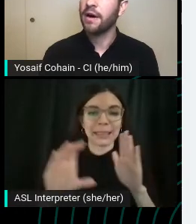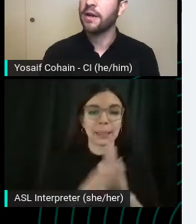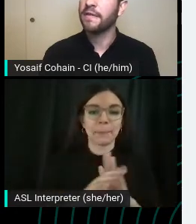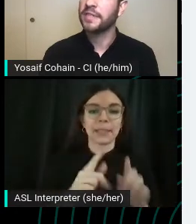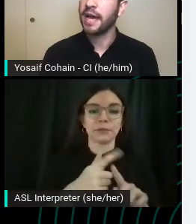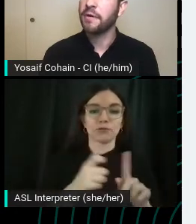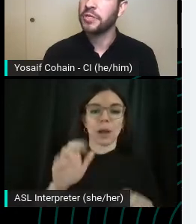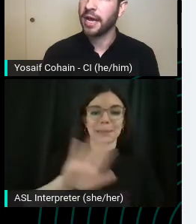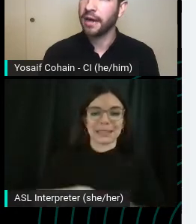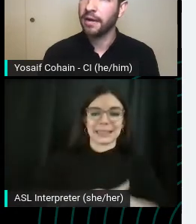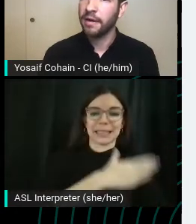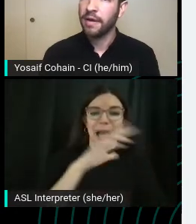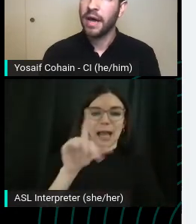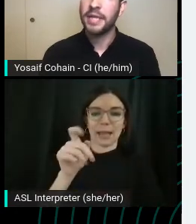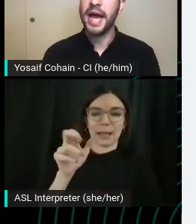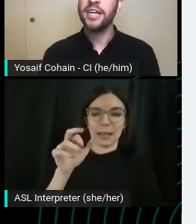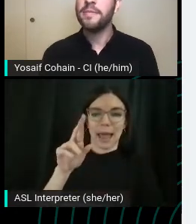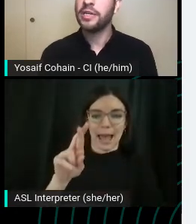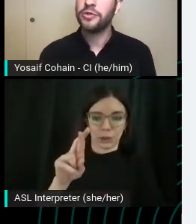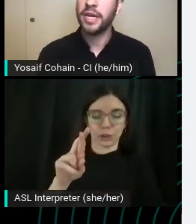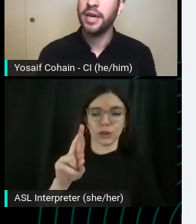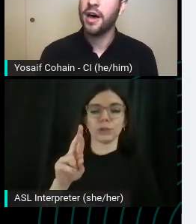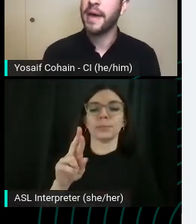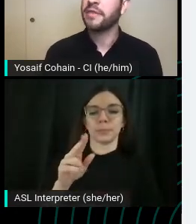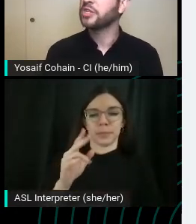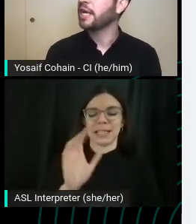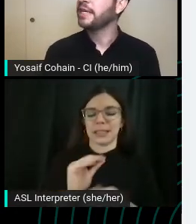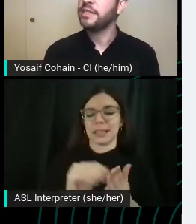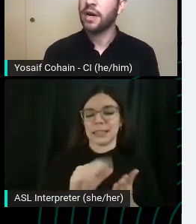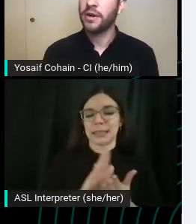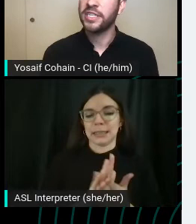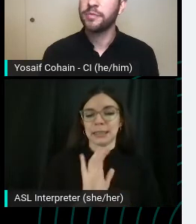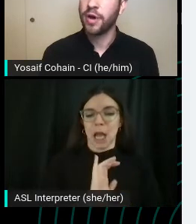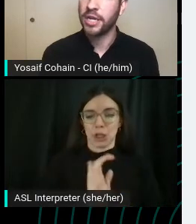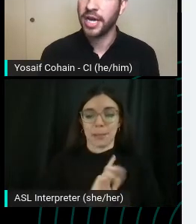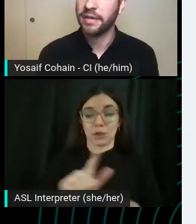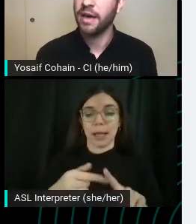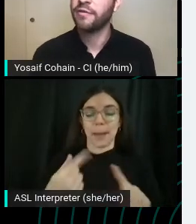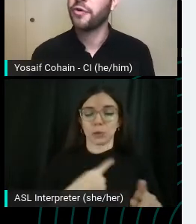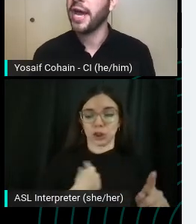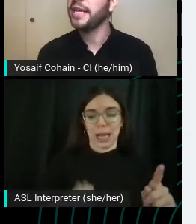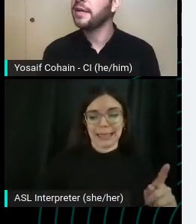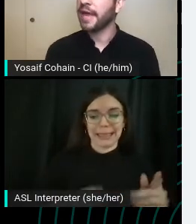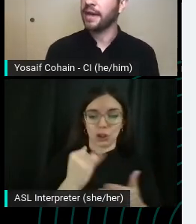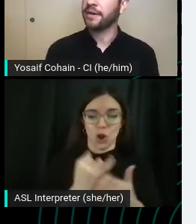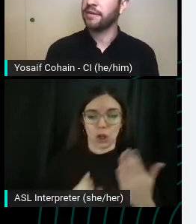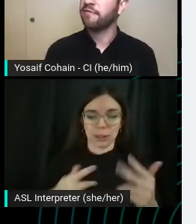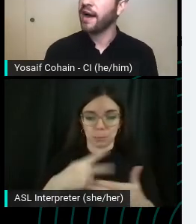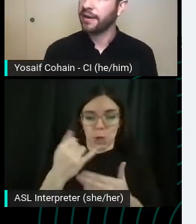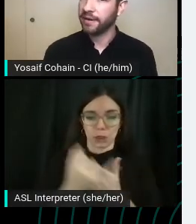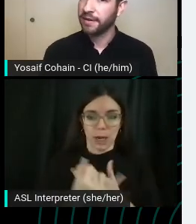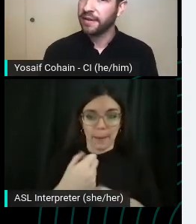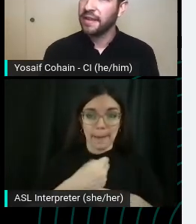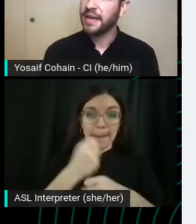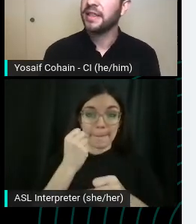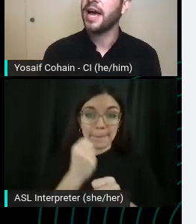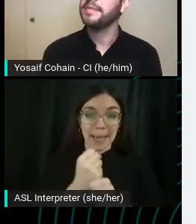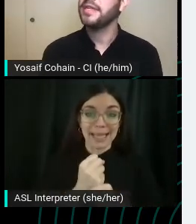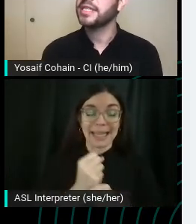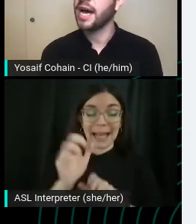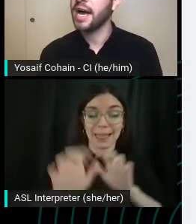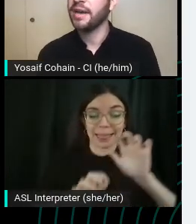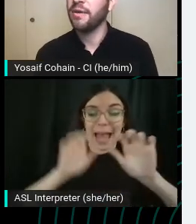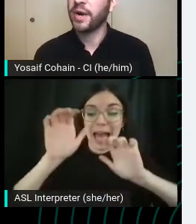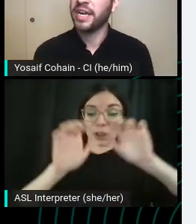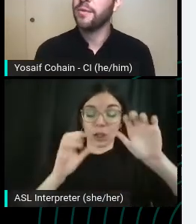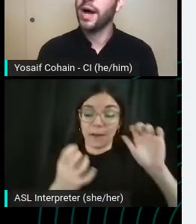The Art of Saiguo Zhang, a documentary about the Chinese artist's project of creating a ladder of fire that climbs